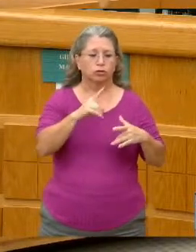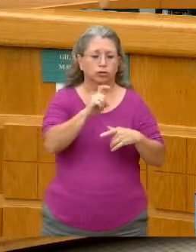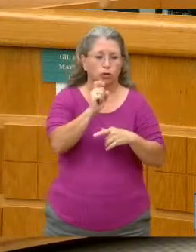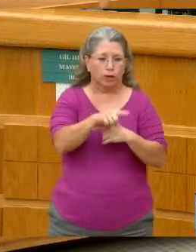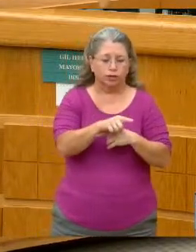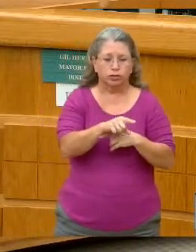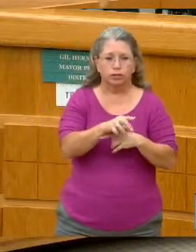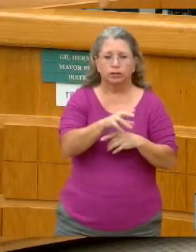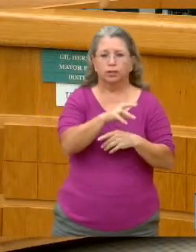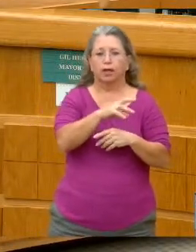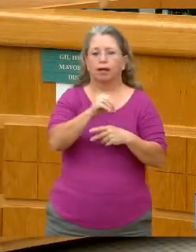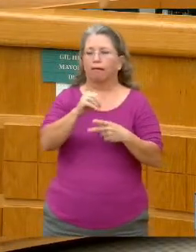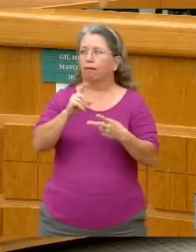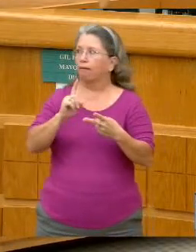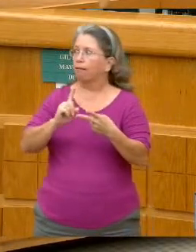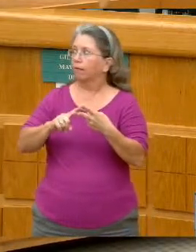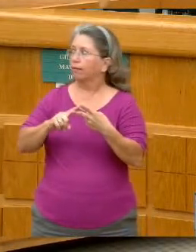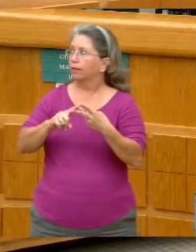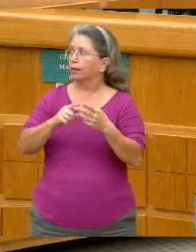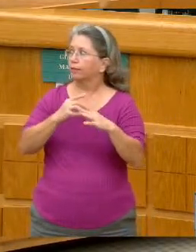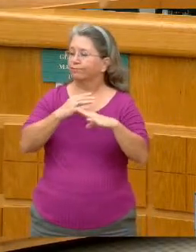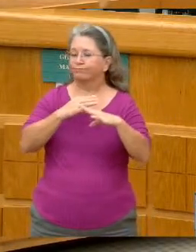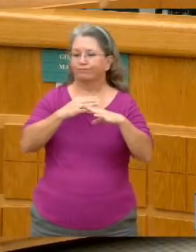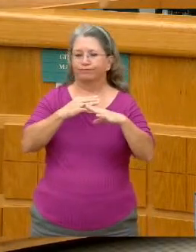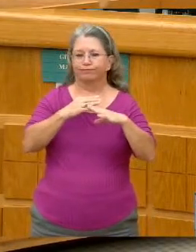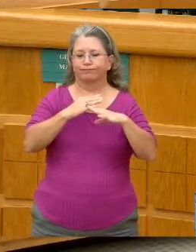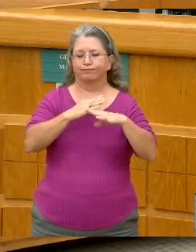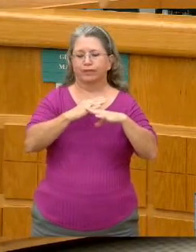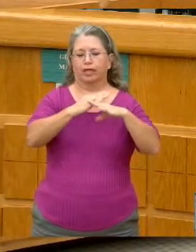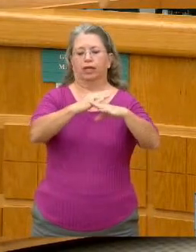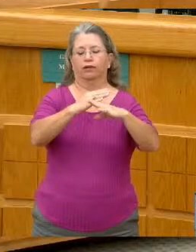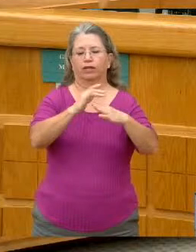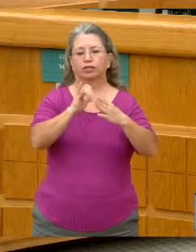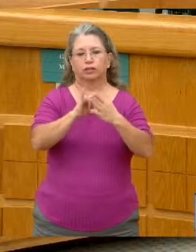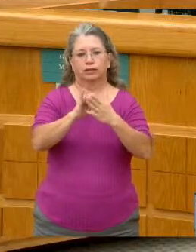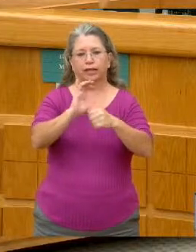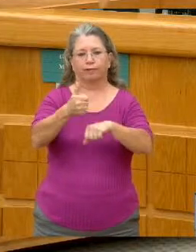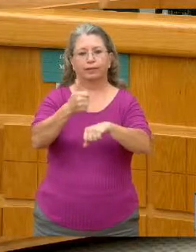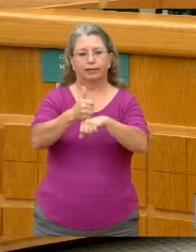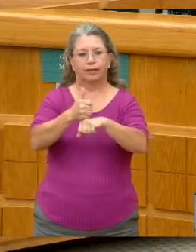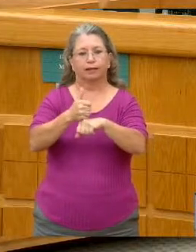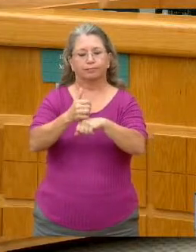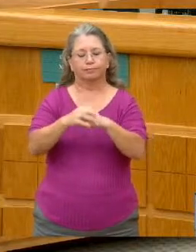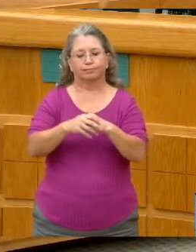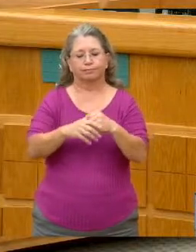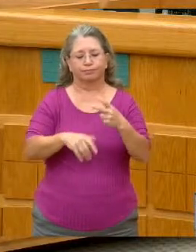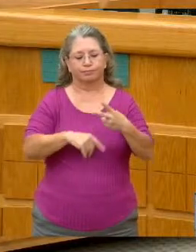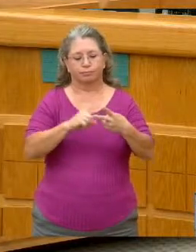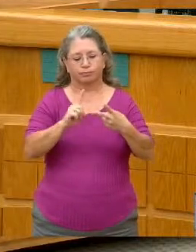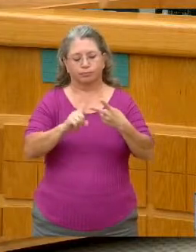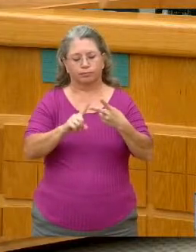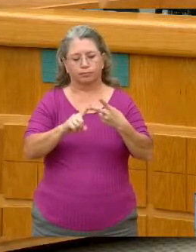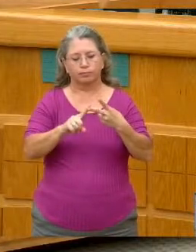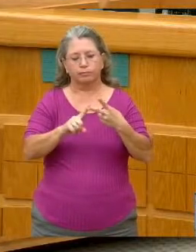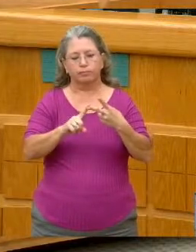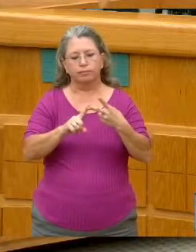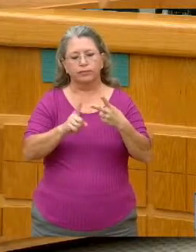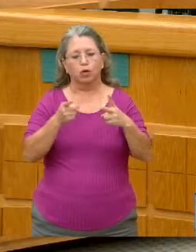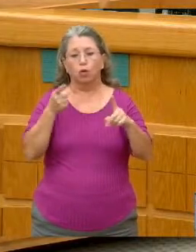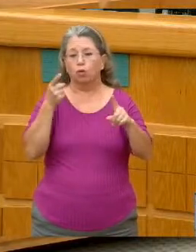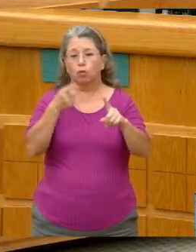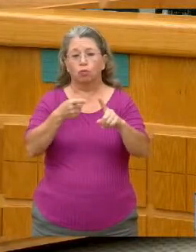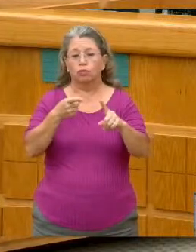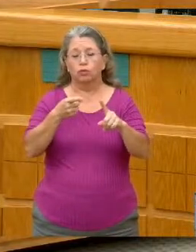place to try to stop the spread of COVID-19 in the Coastal Bend area. The second objective is to